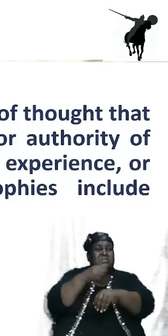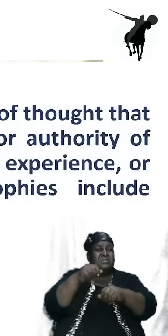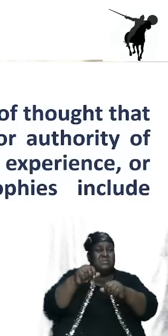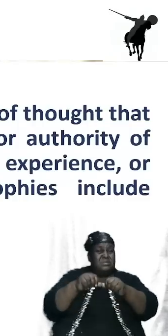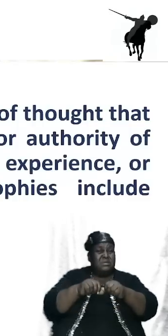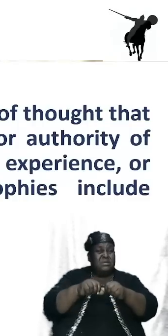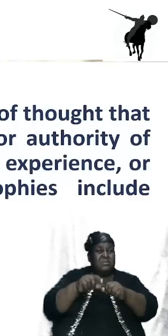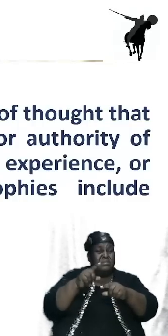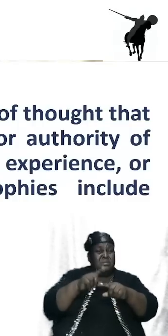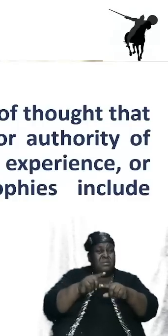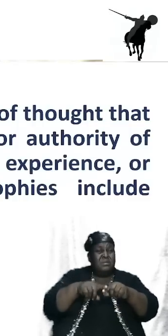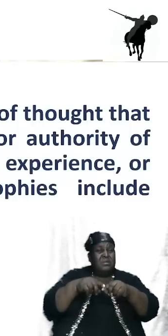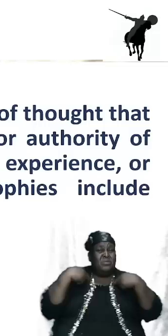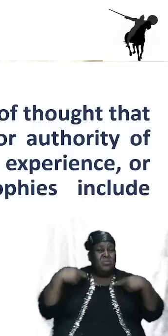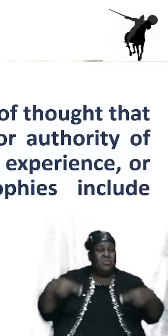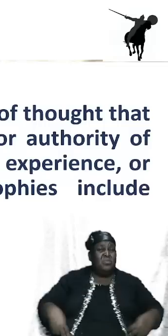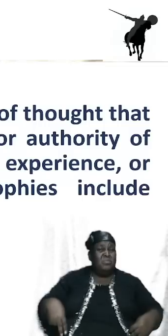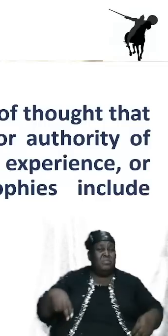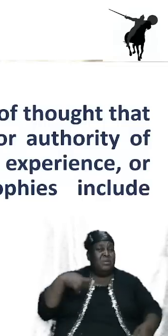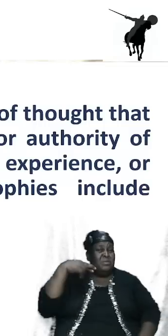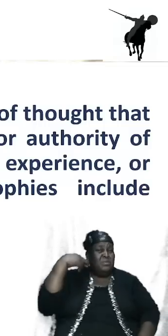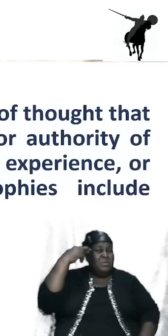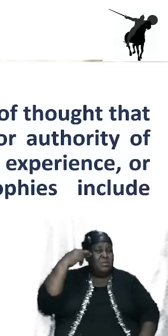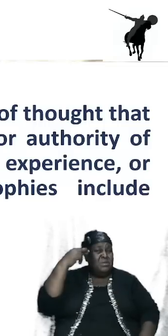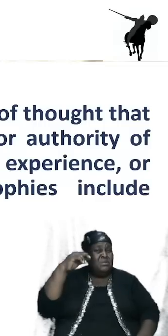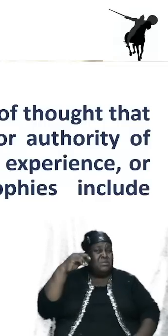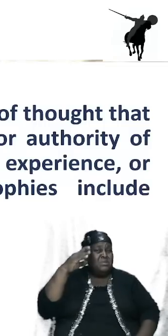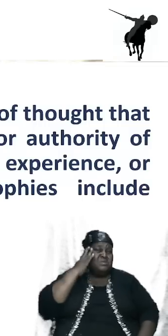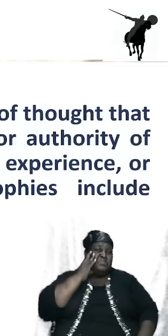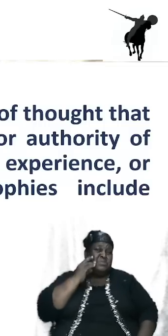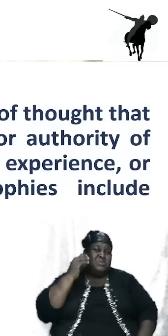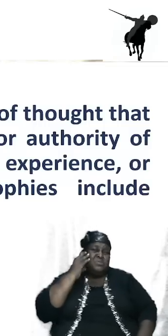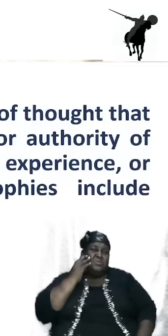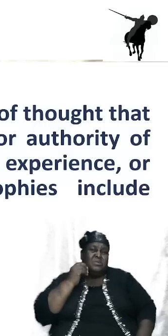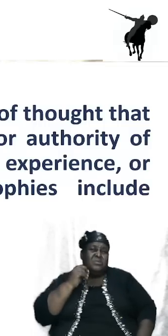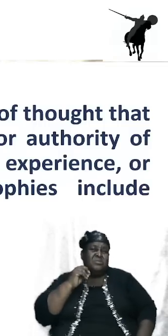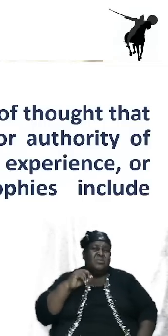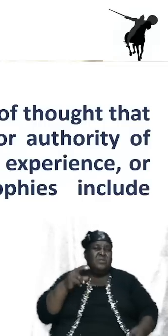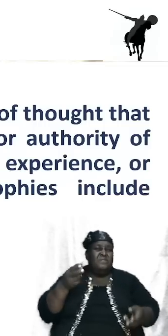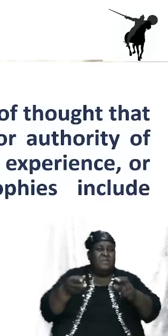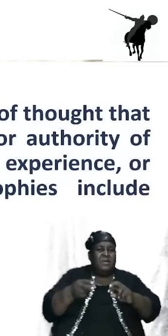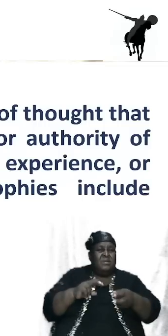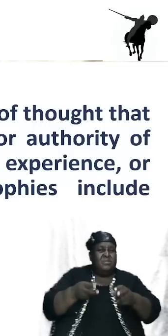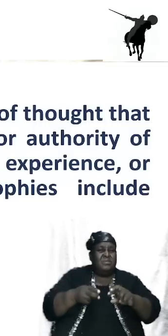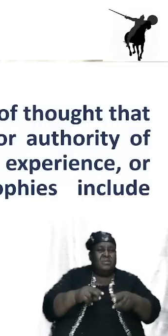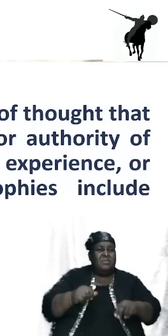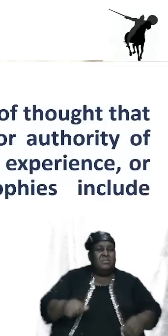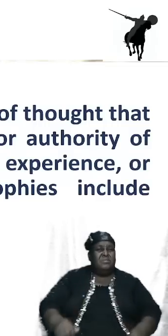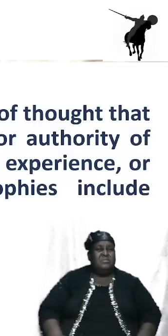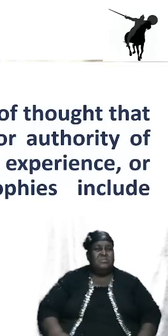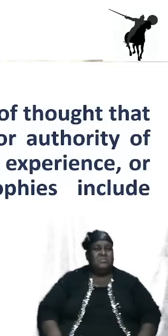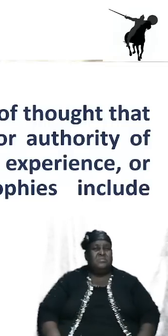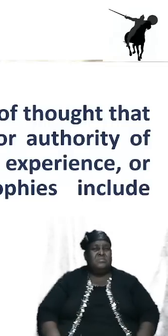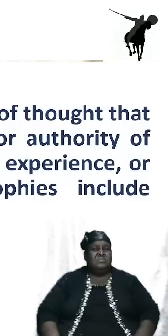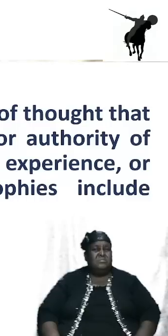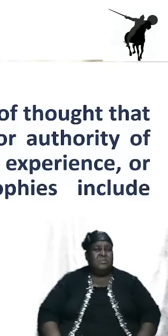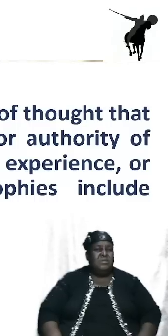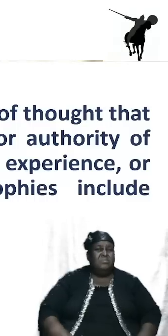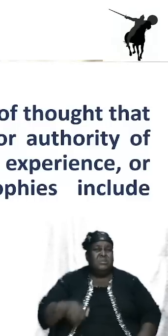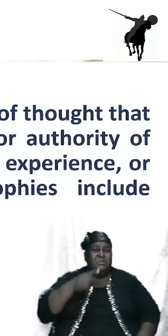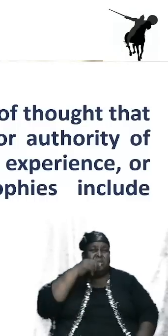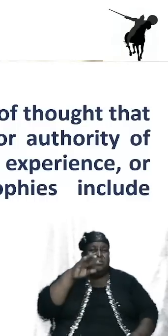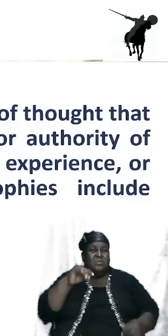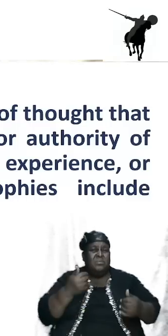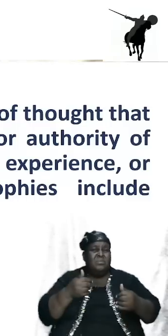or values. You might say, how this affect me? Let me show you how these things are affecting church today. Now, the first